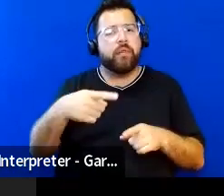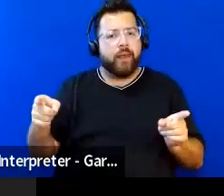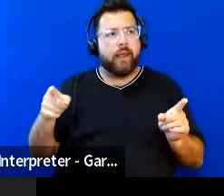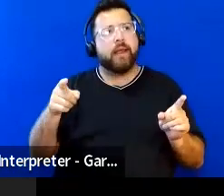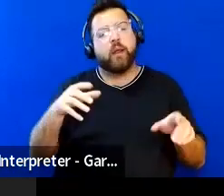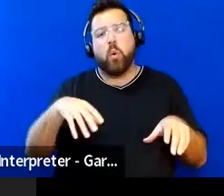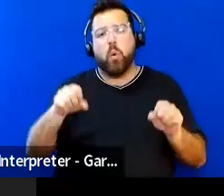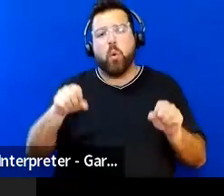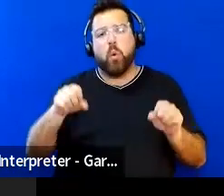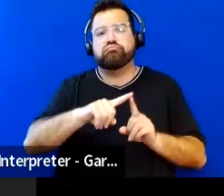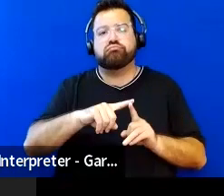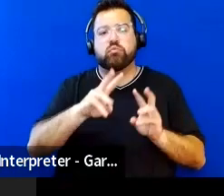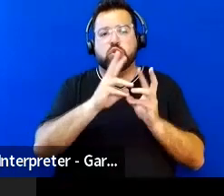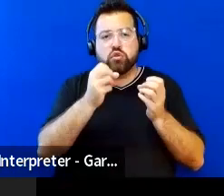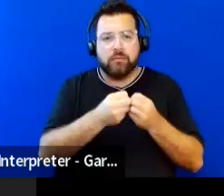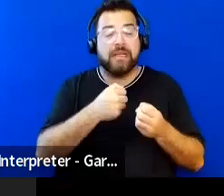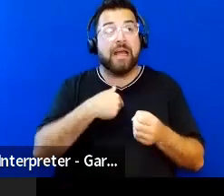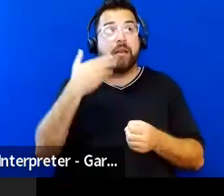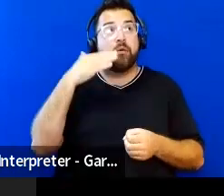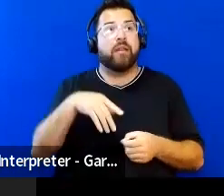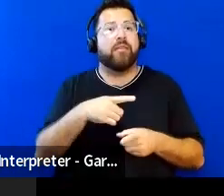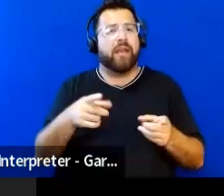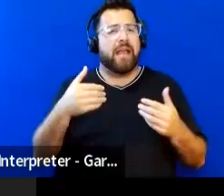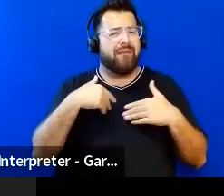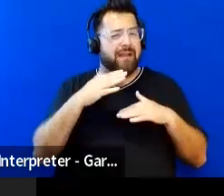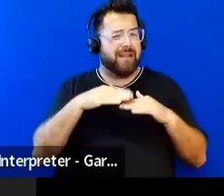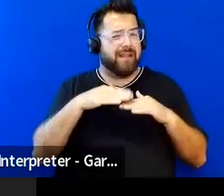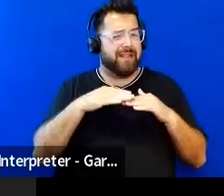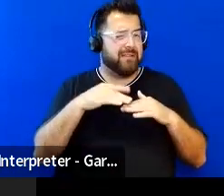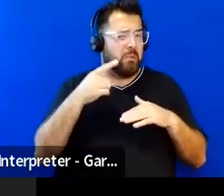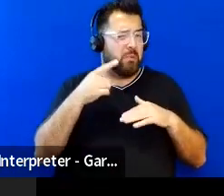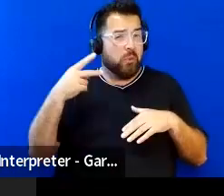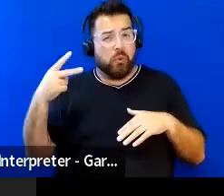other workshops. And I know that they have at least one or two